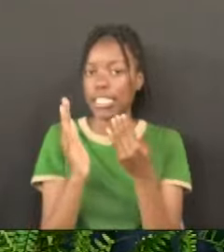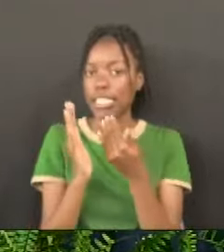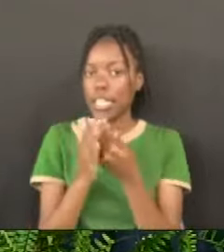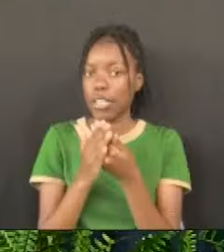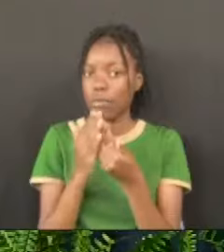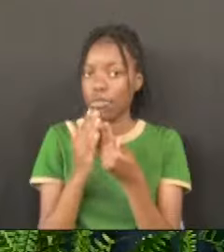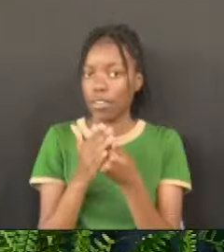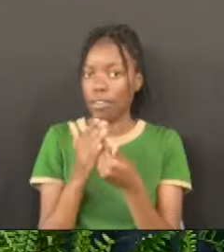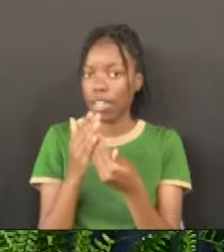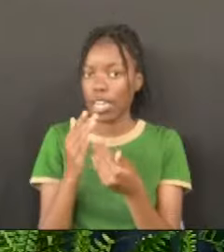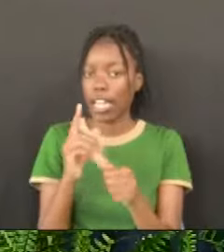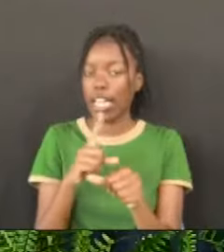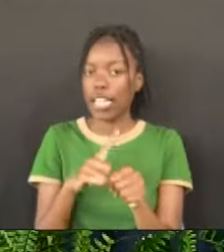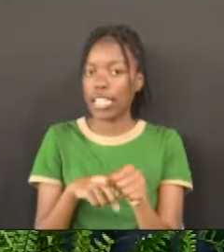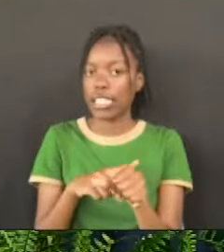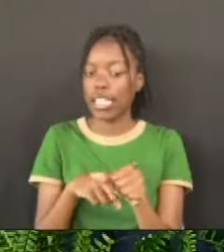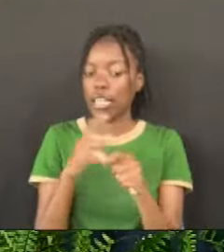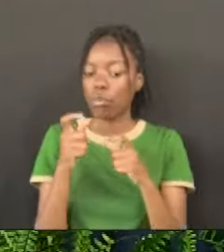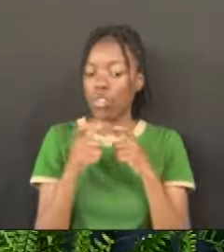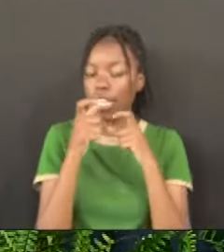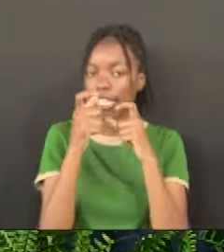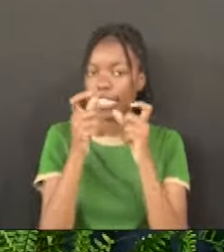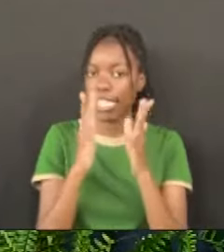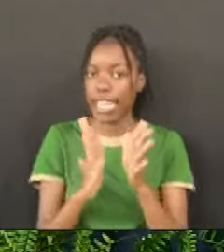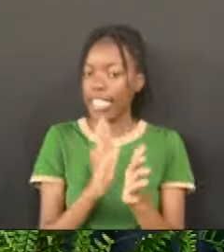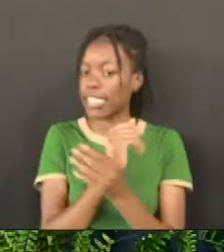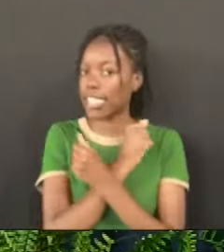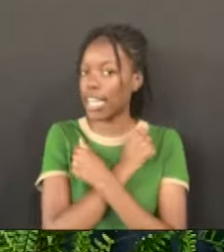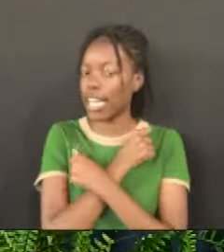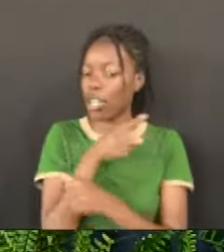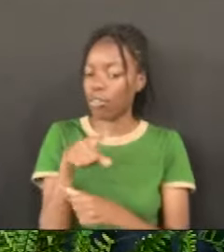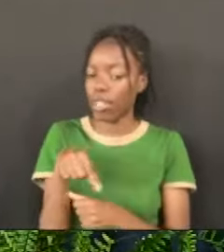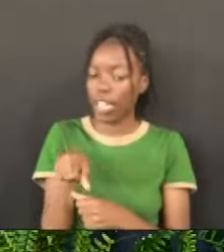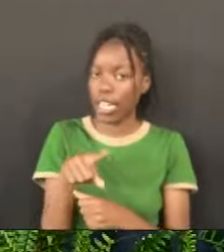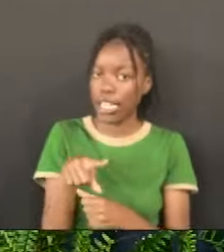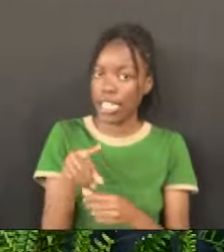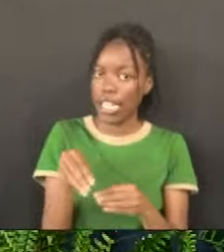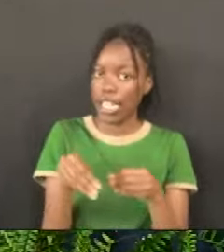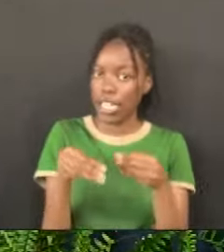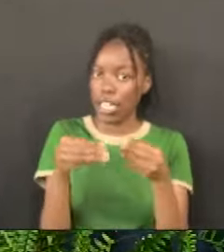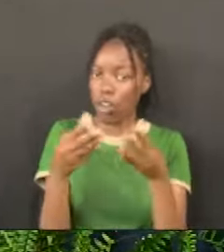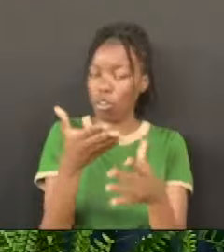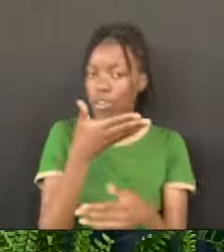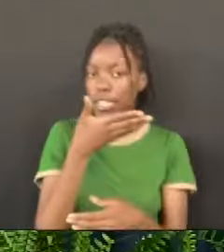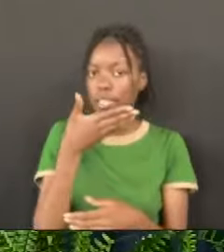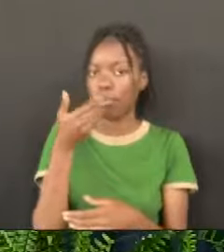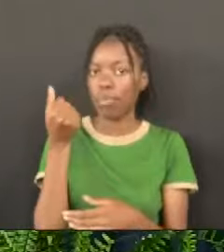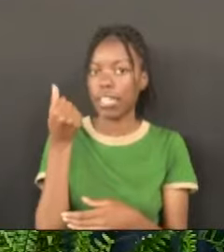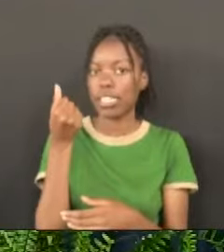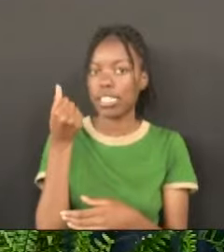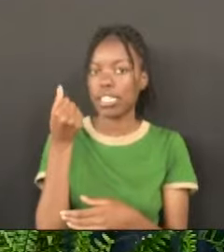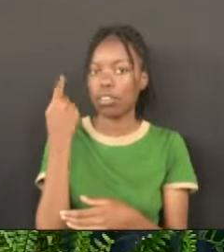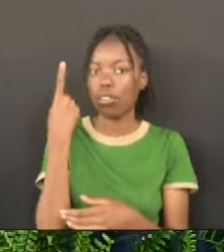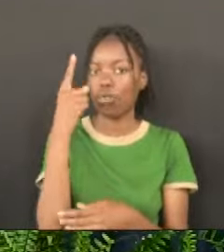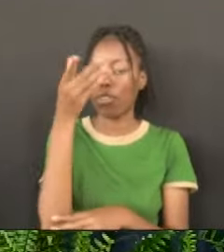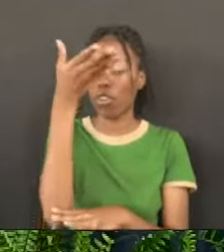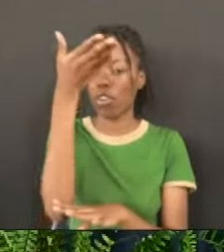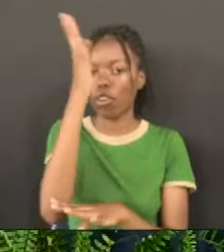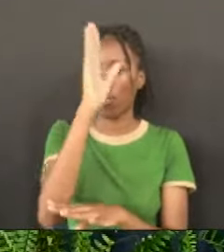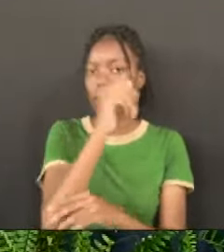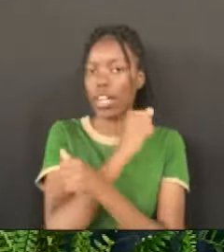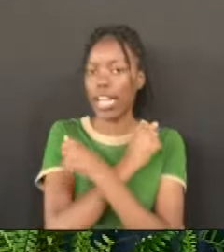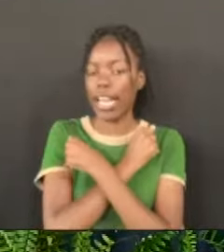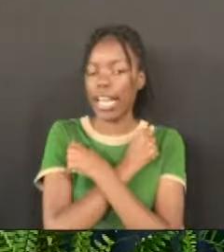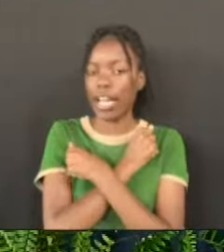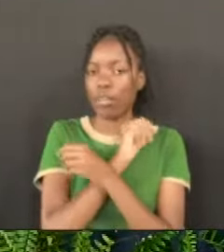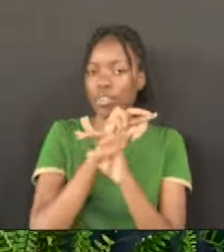while we were yet sinners, He loved us and He offered the best, for God so loved the world that He gave